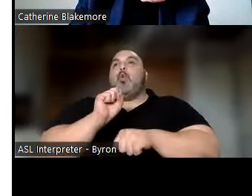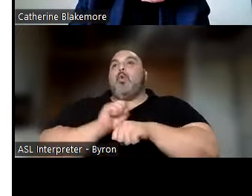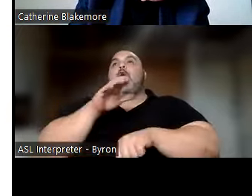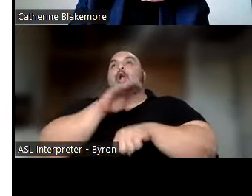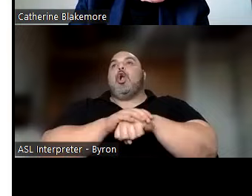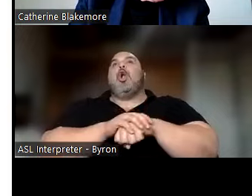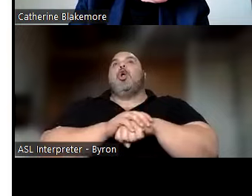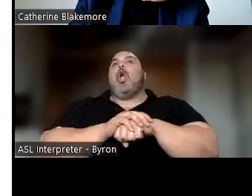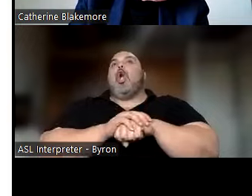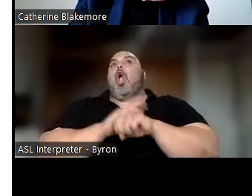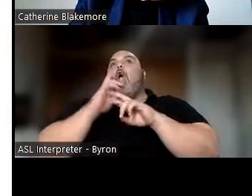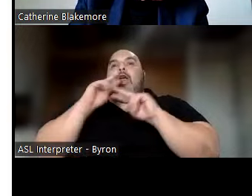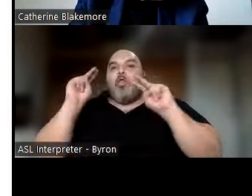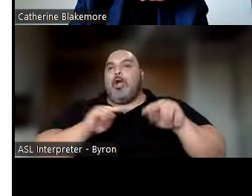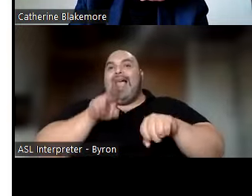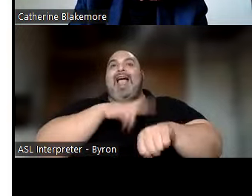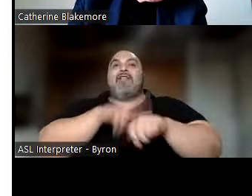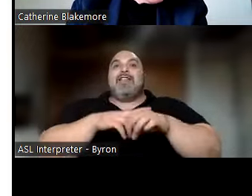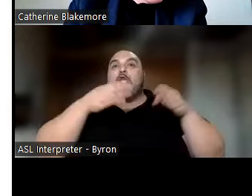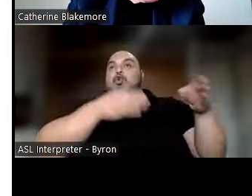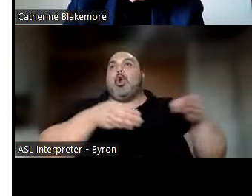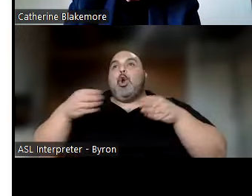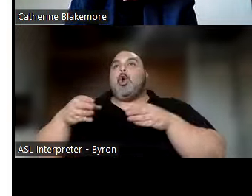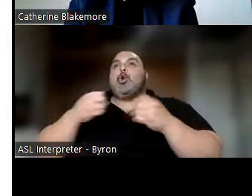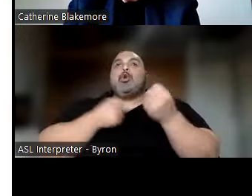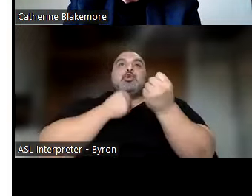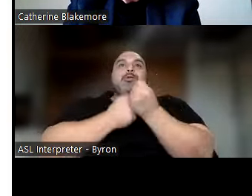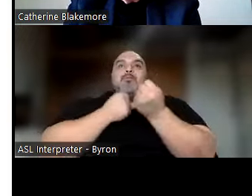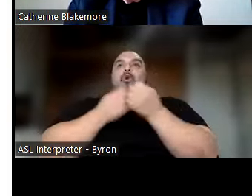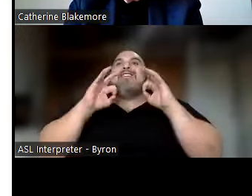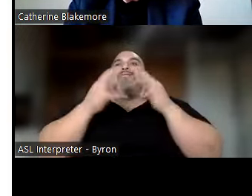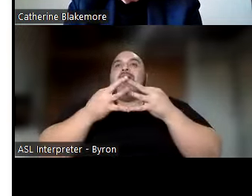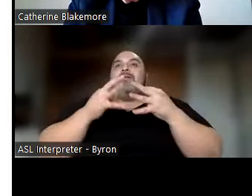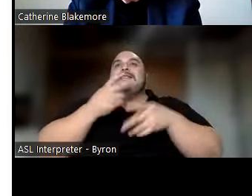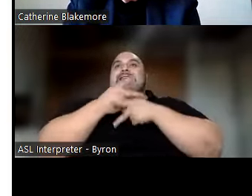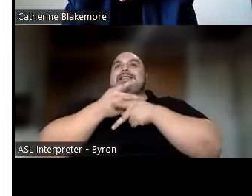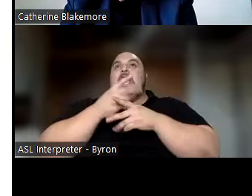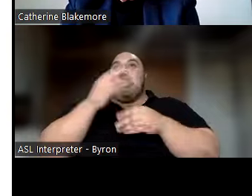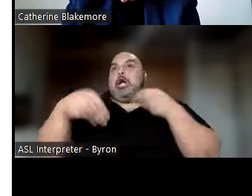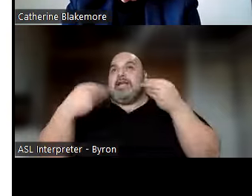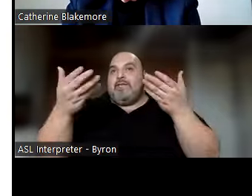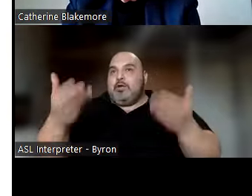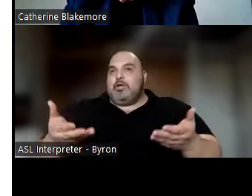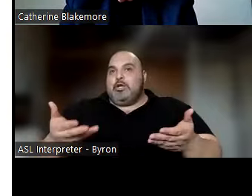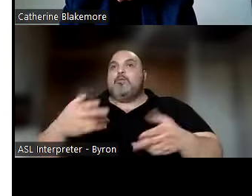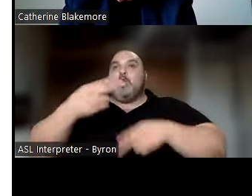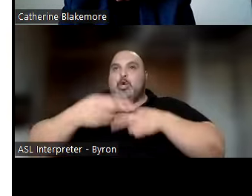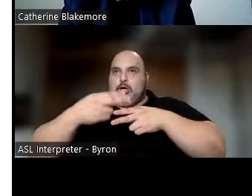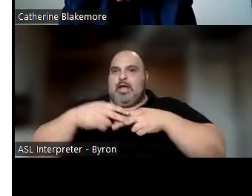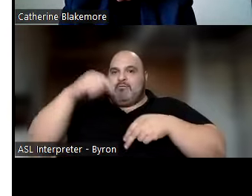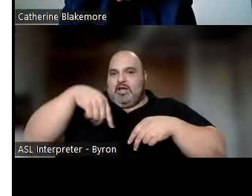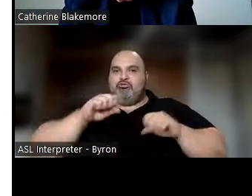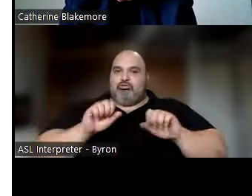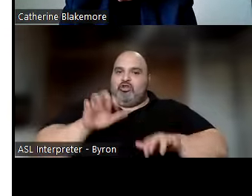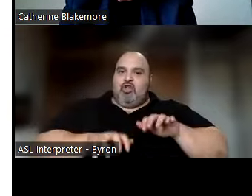on and looking at the national strategy to support family caregivers, again, put your name in the chat